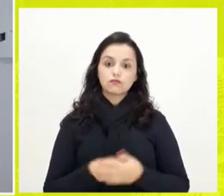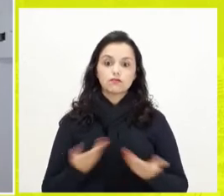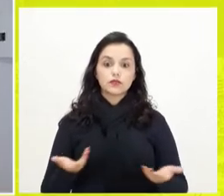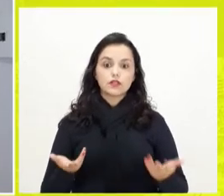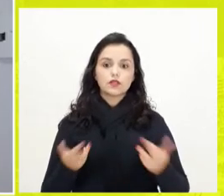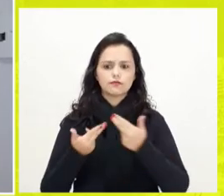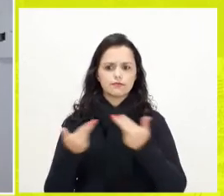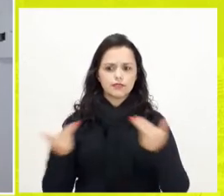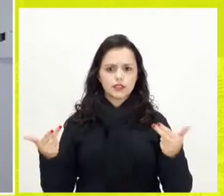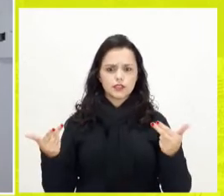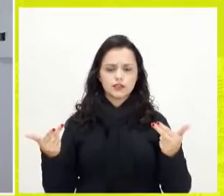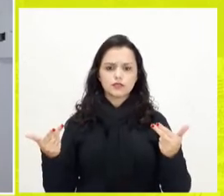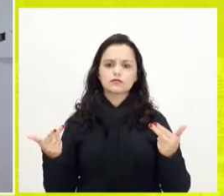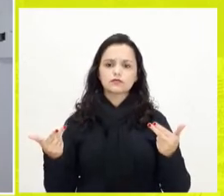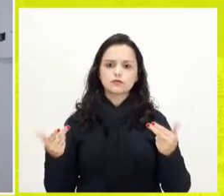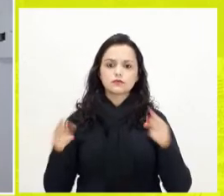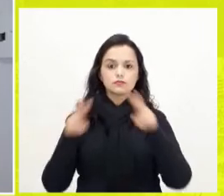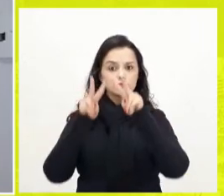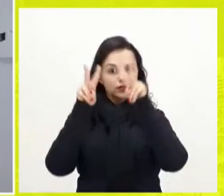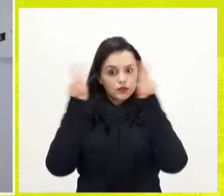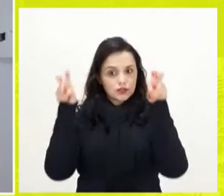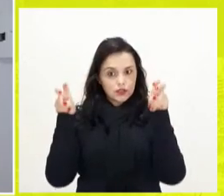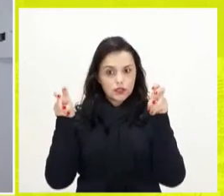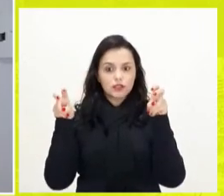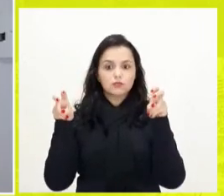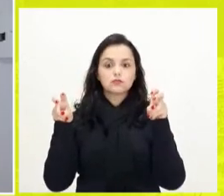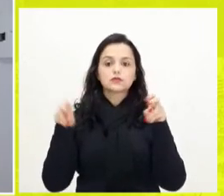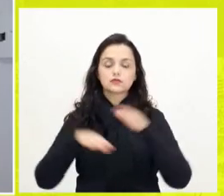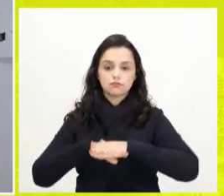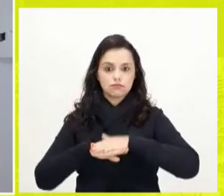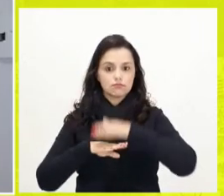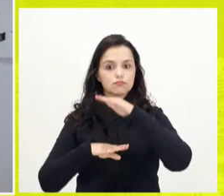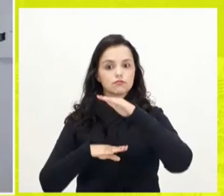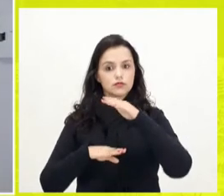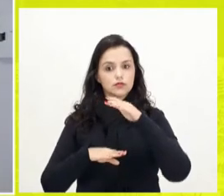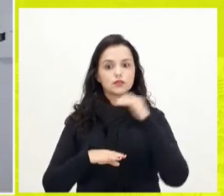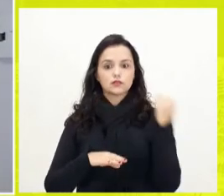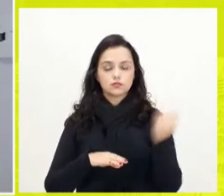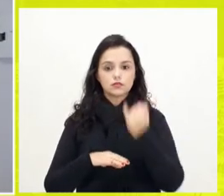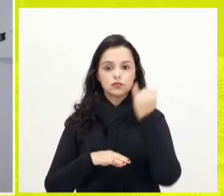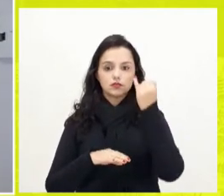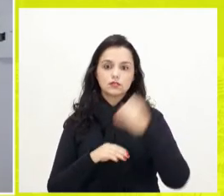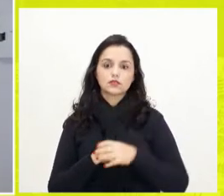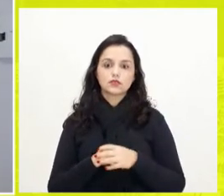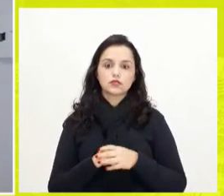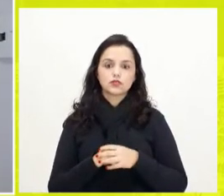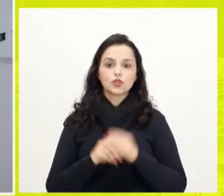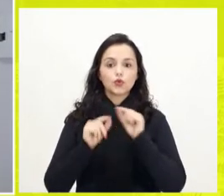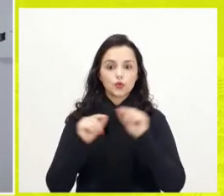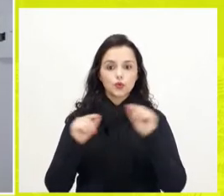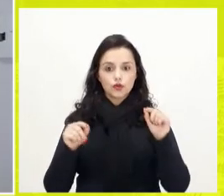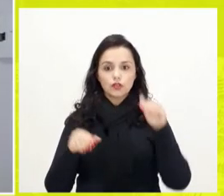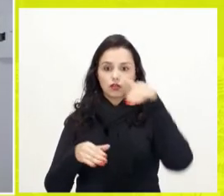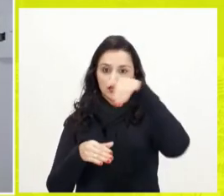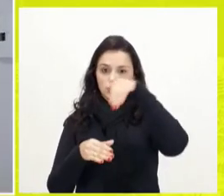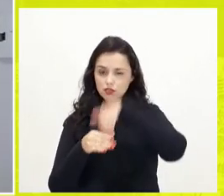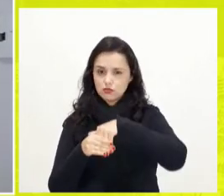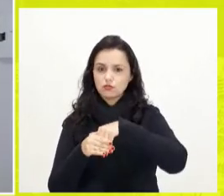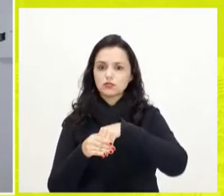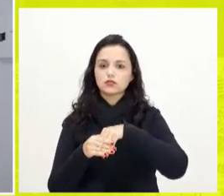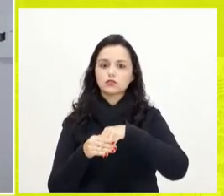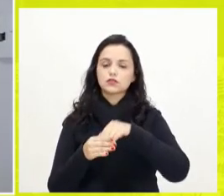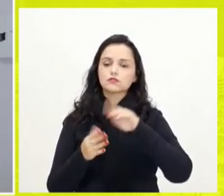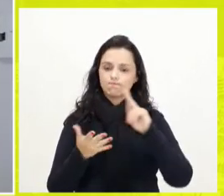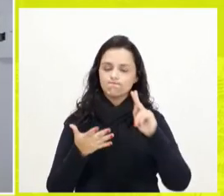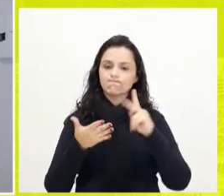court of brazil doesn't work alone because this is a very a very severe debate